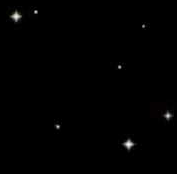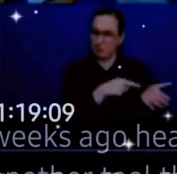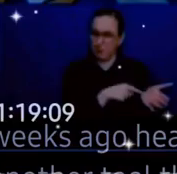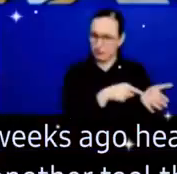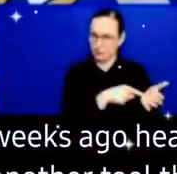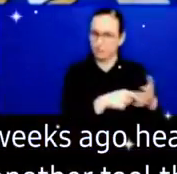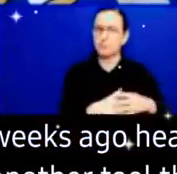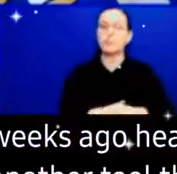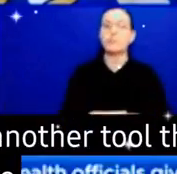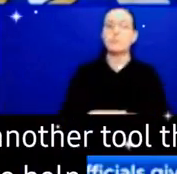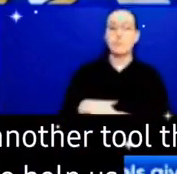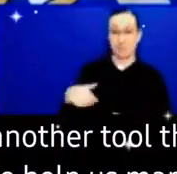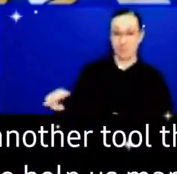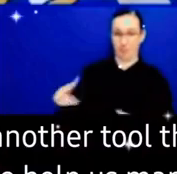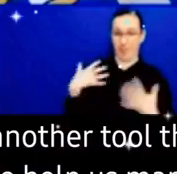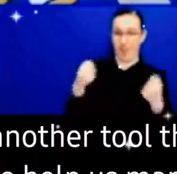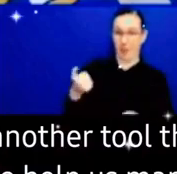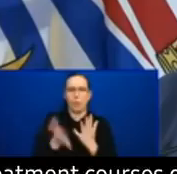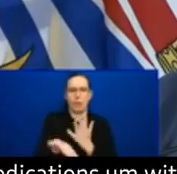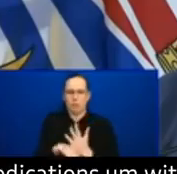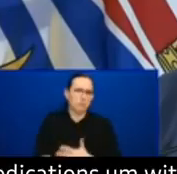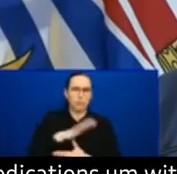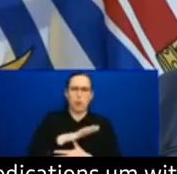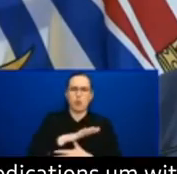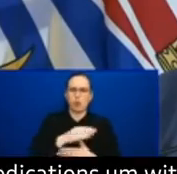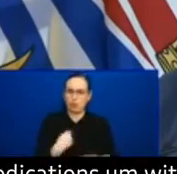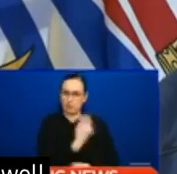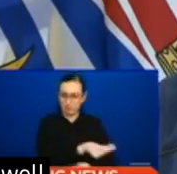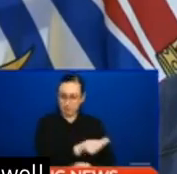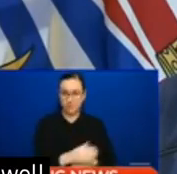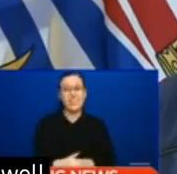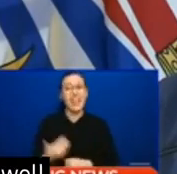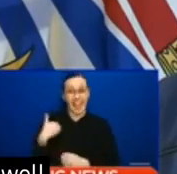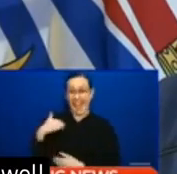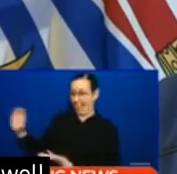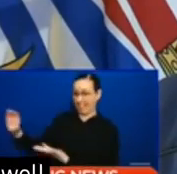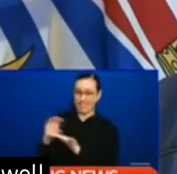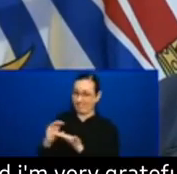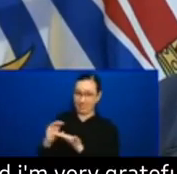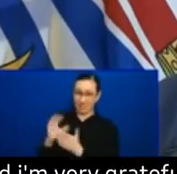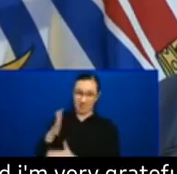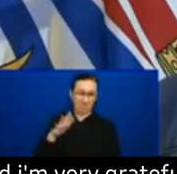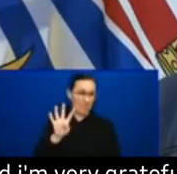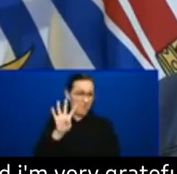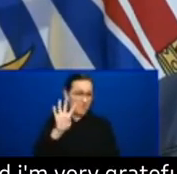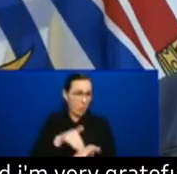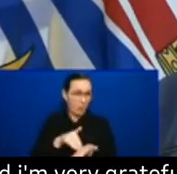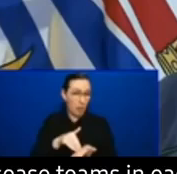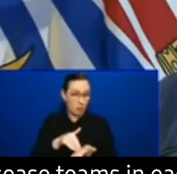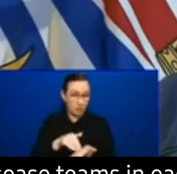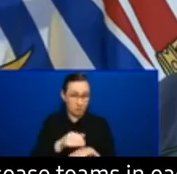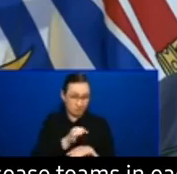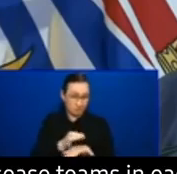pandemic. That we have in our toolbox to help us manage this pandemic as well. And I'm very grateful for the infectious disease teams in each of our